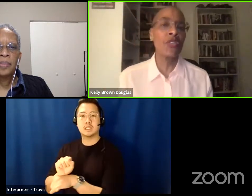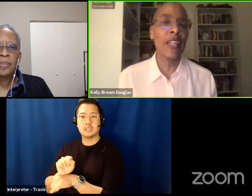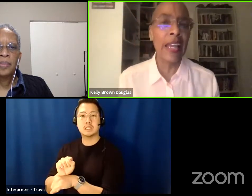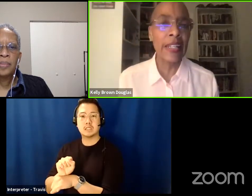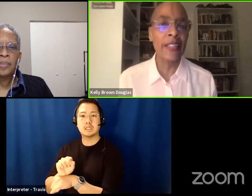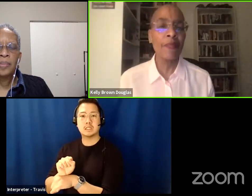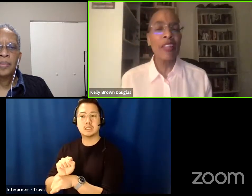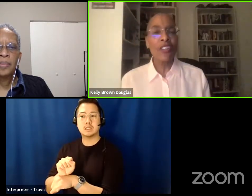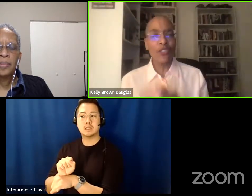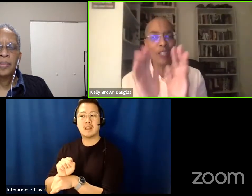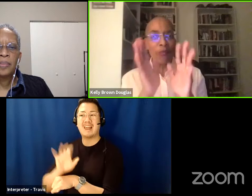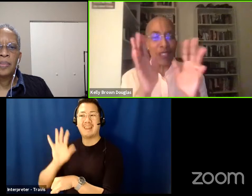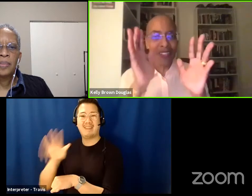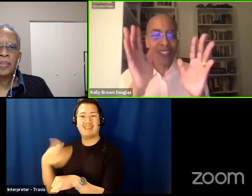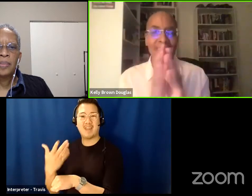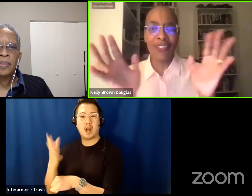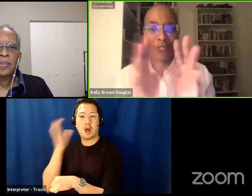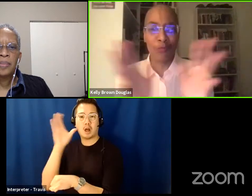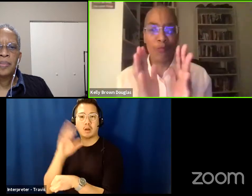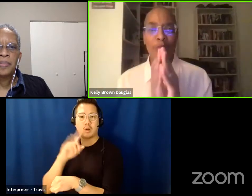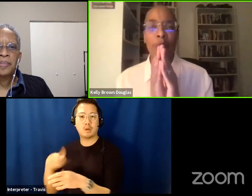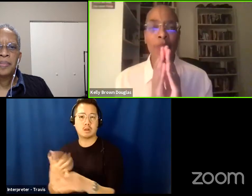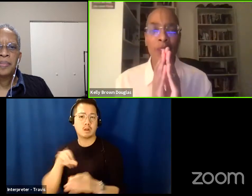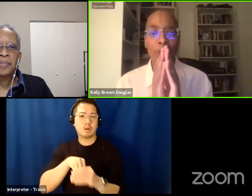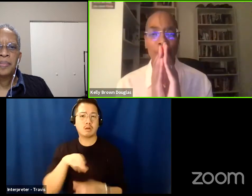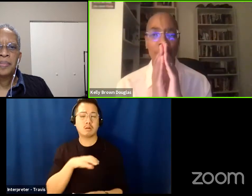into Christianity. So let me say,